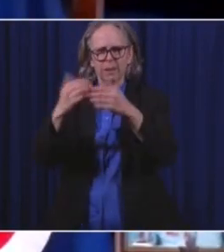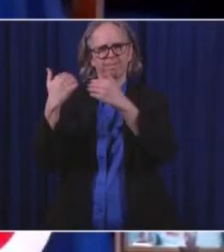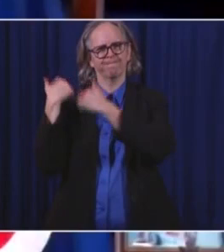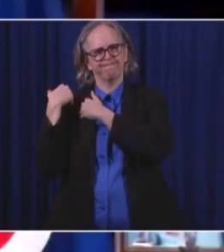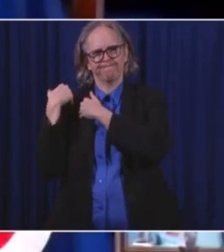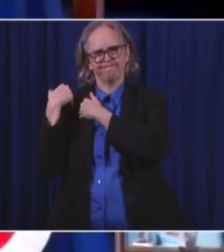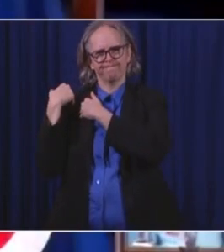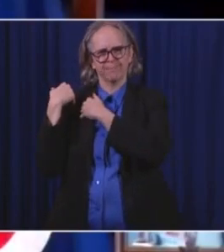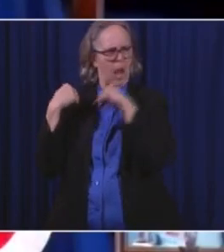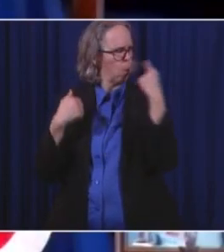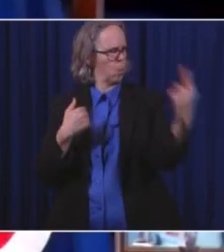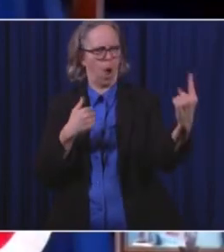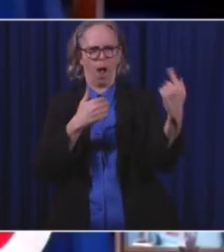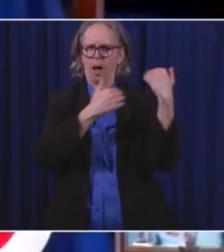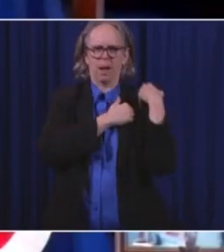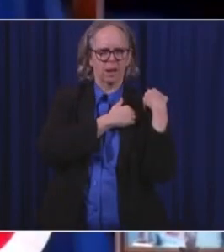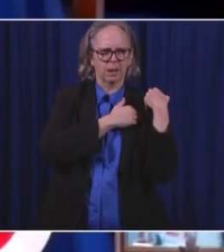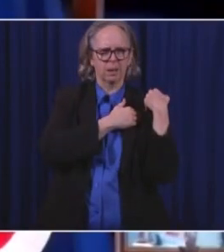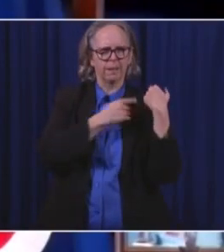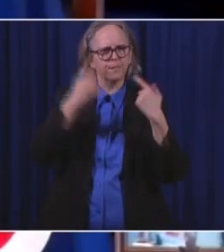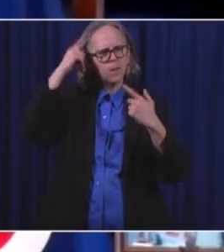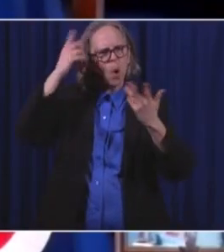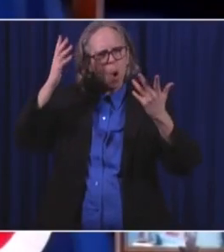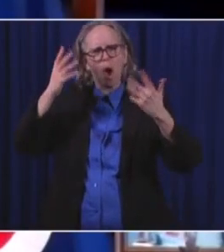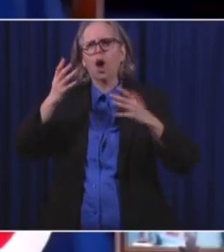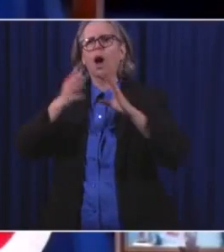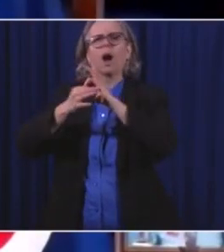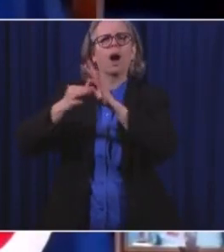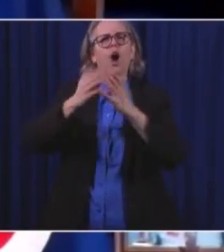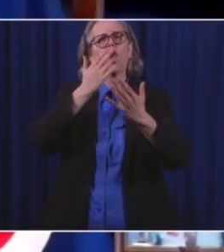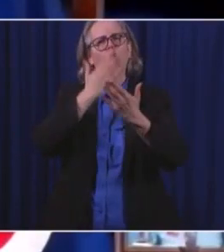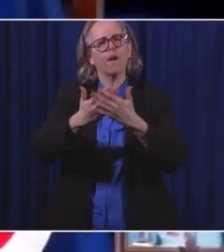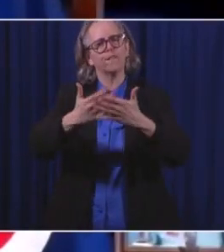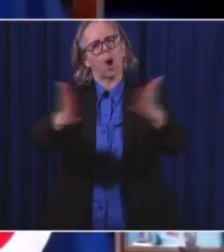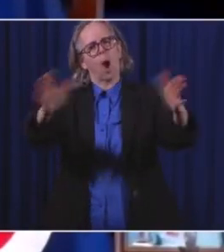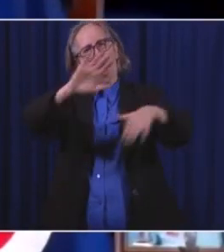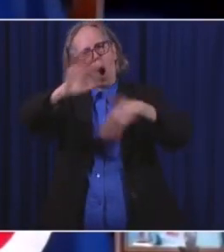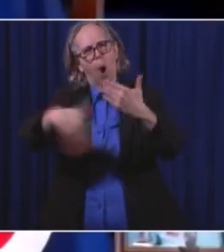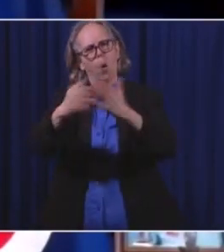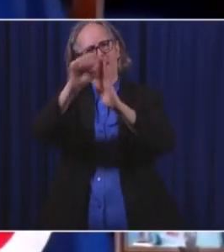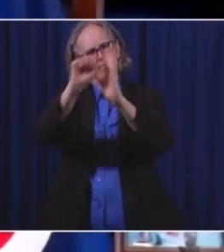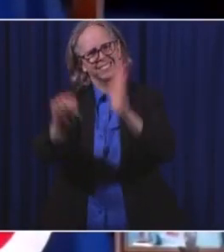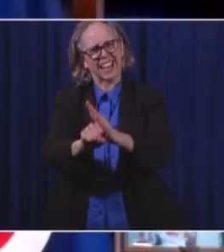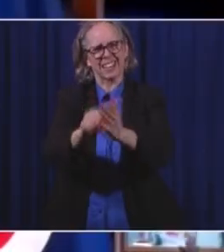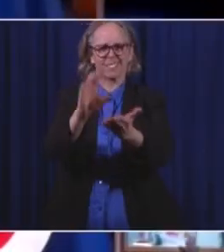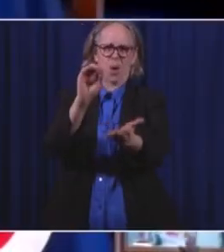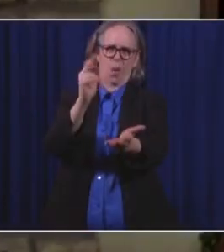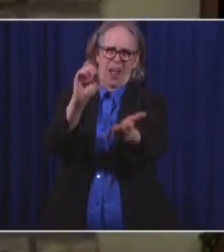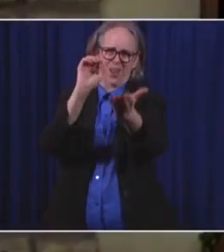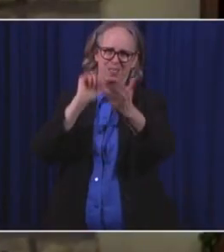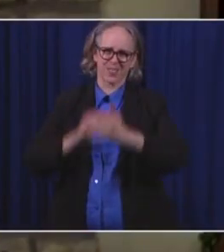of our state and our communities and our kids, schools, and healthcare workers. We all got to own this.